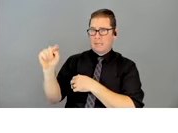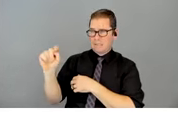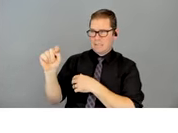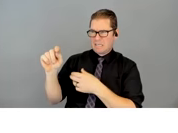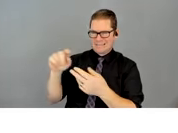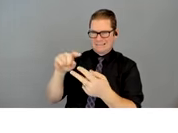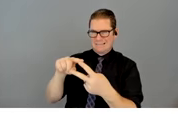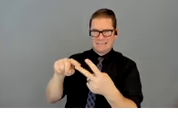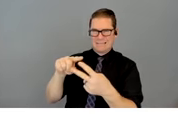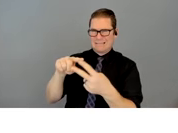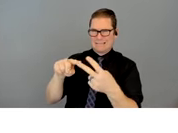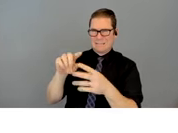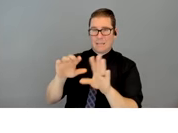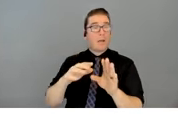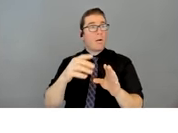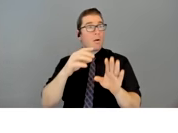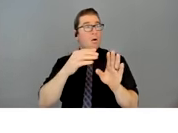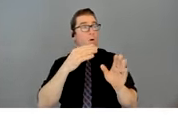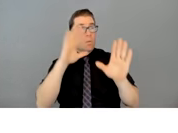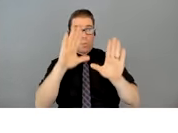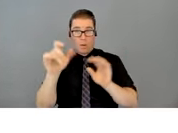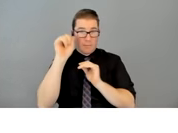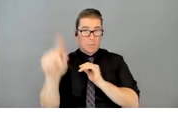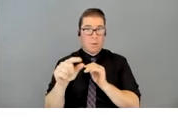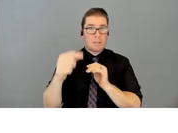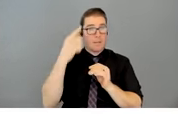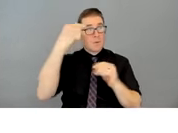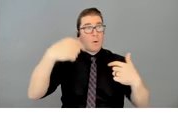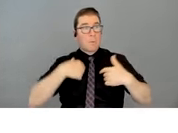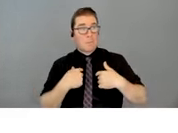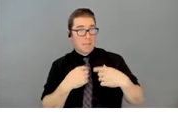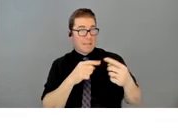big distinction between Maxient and Starfish is